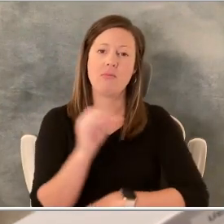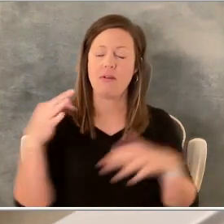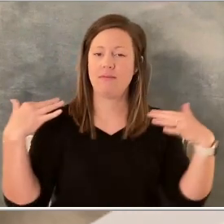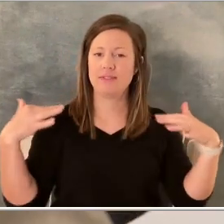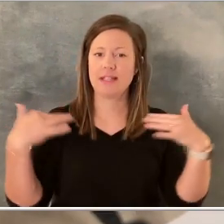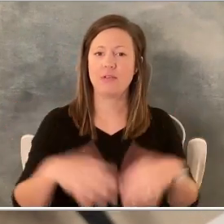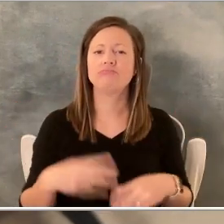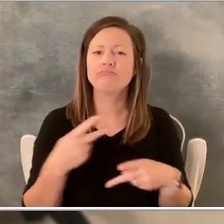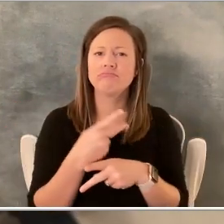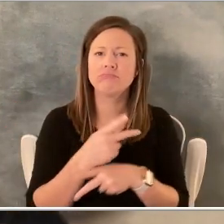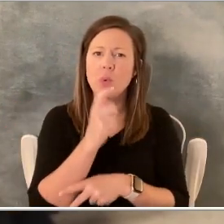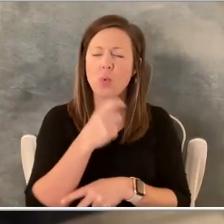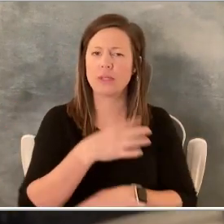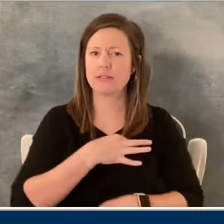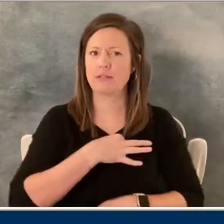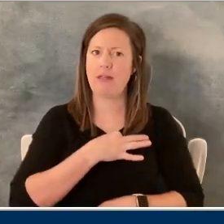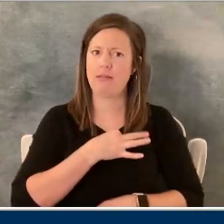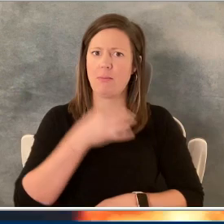minimally invasive option.